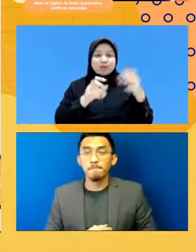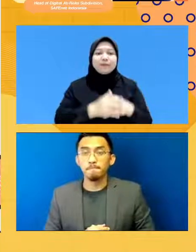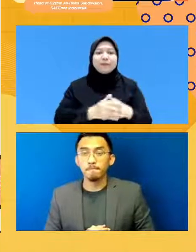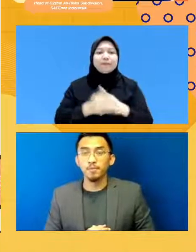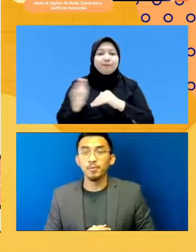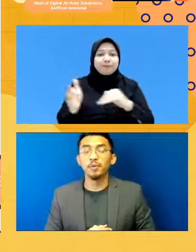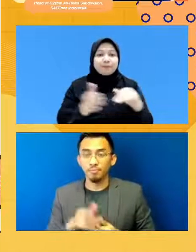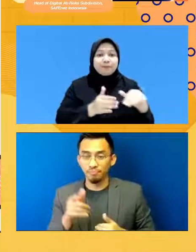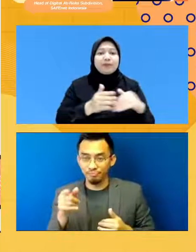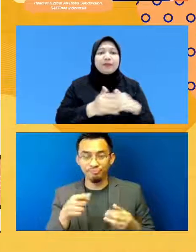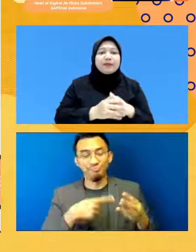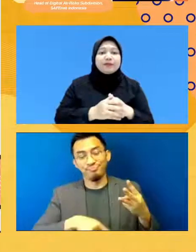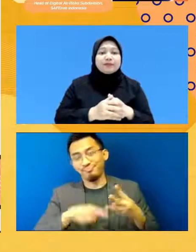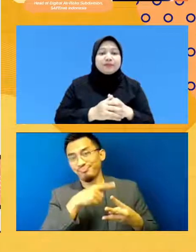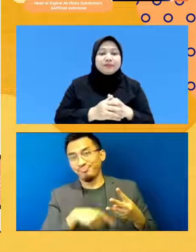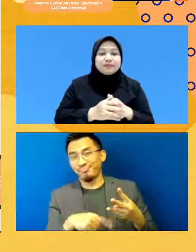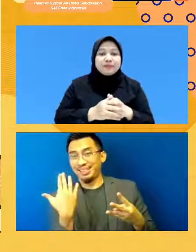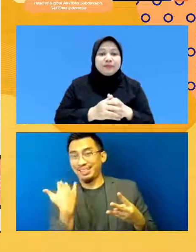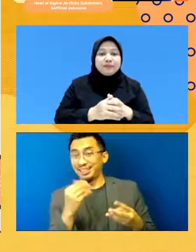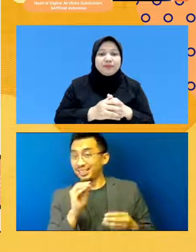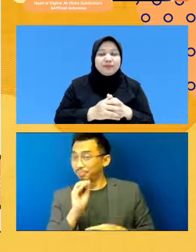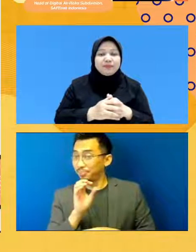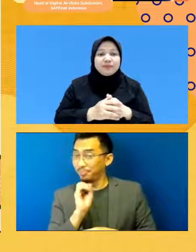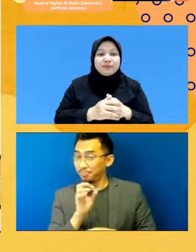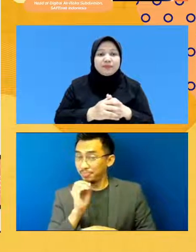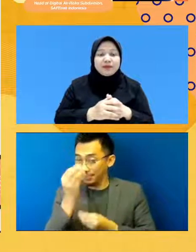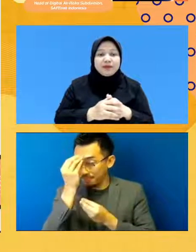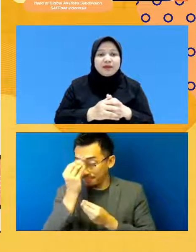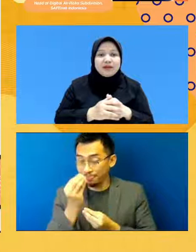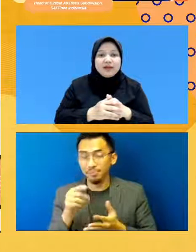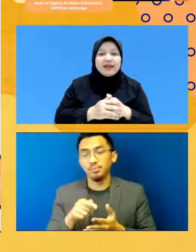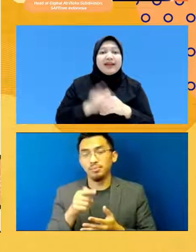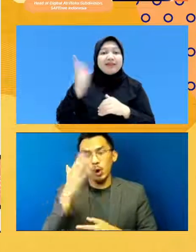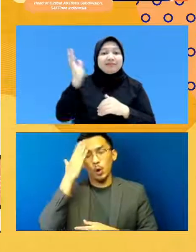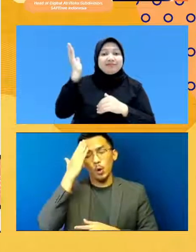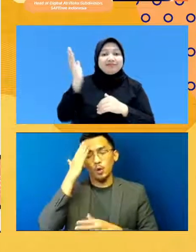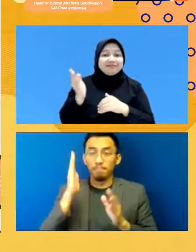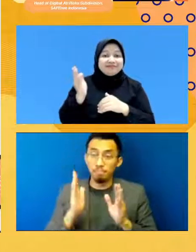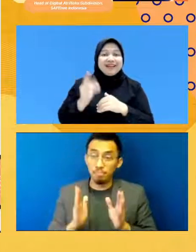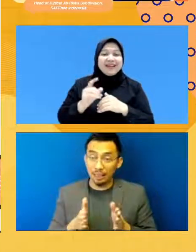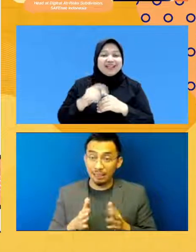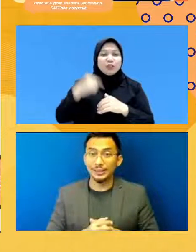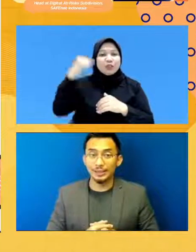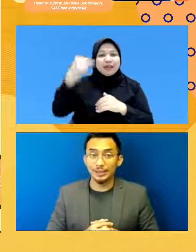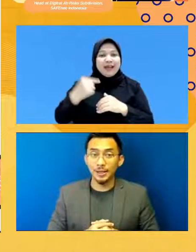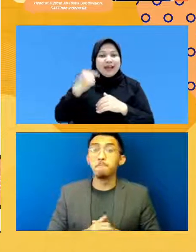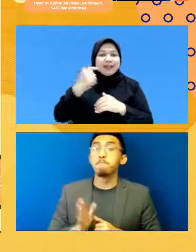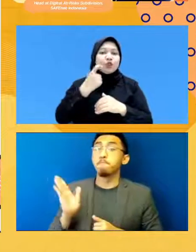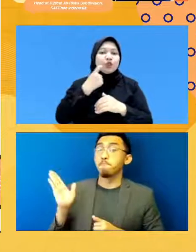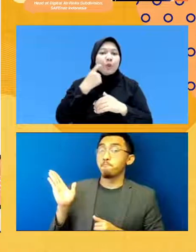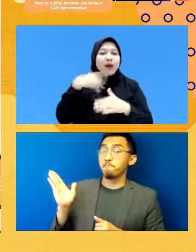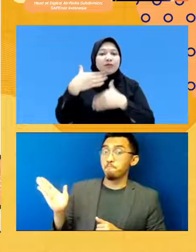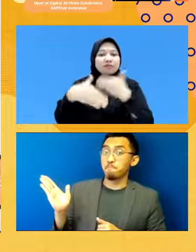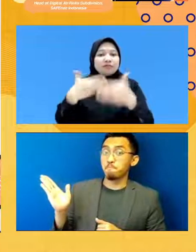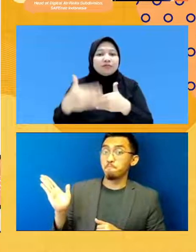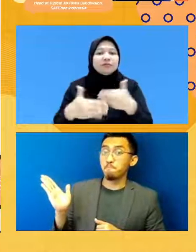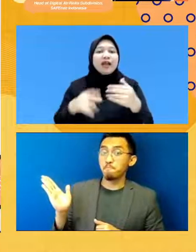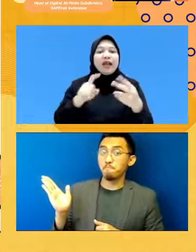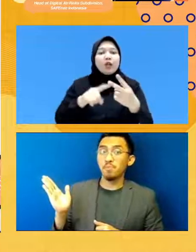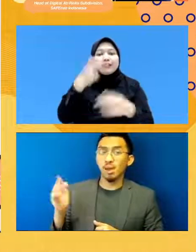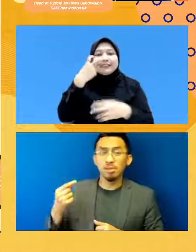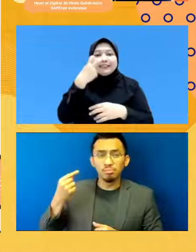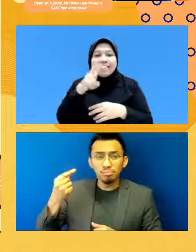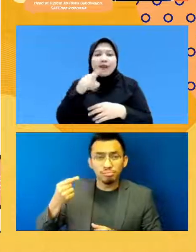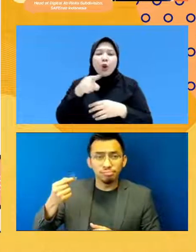the very basic regularly, such as check your previous digital footprint and delete if it is not